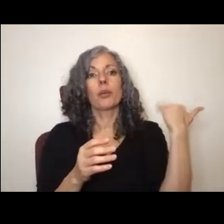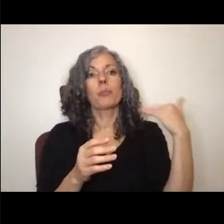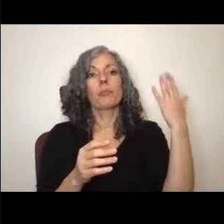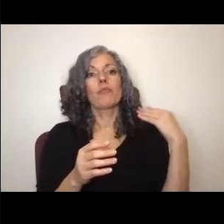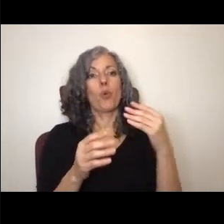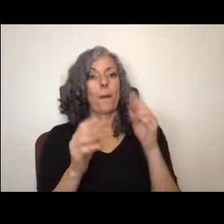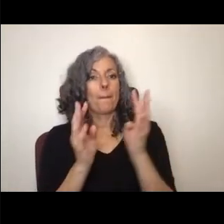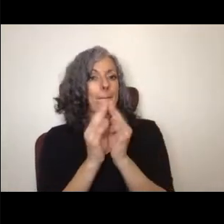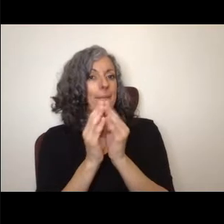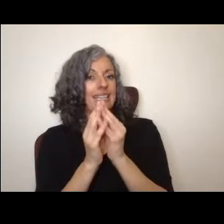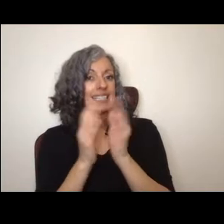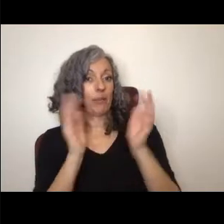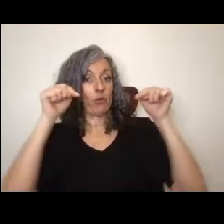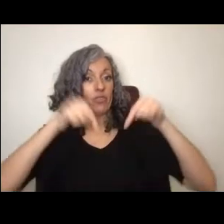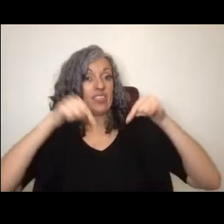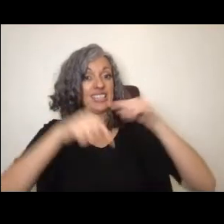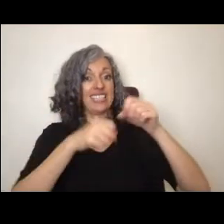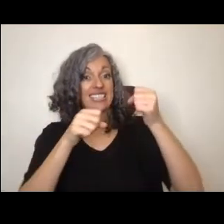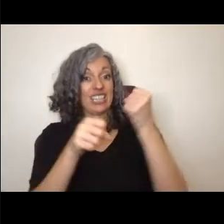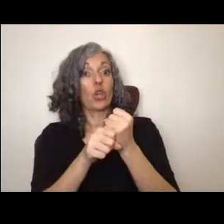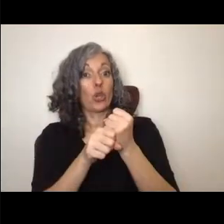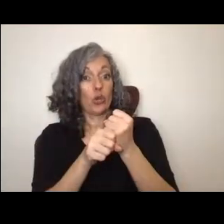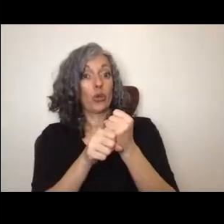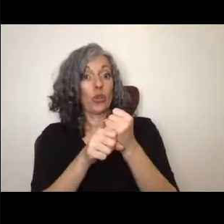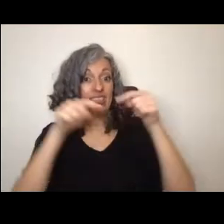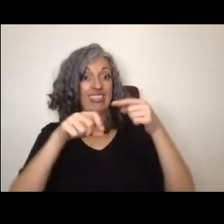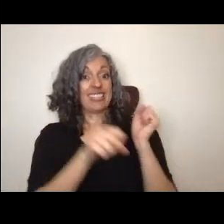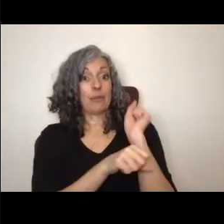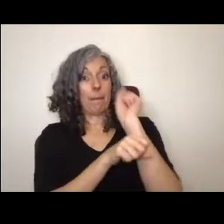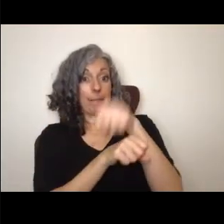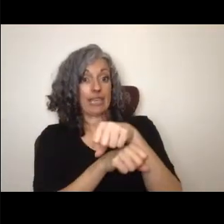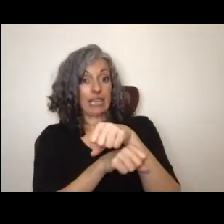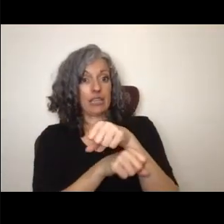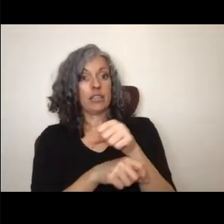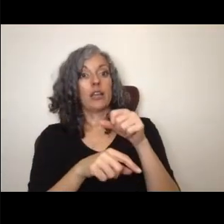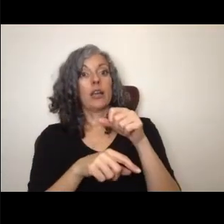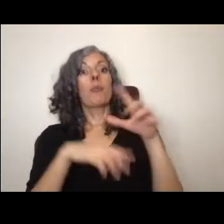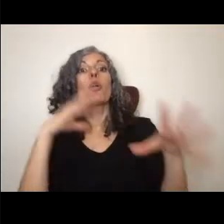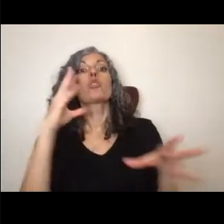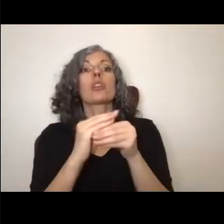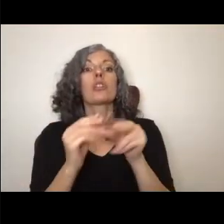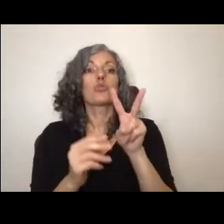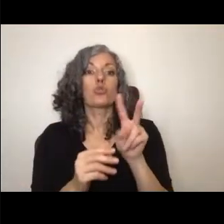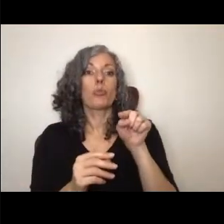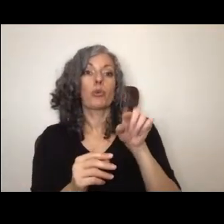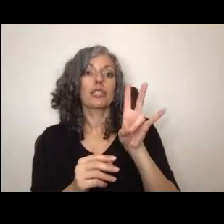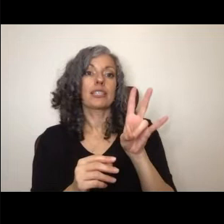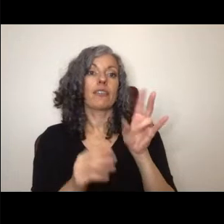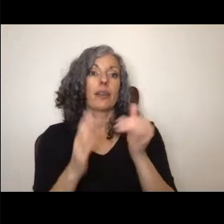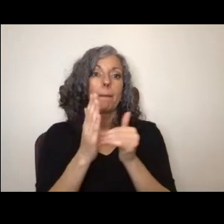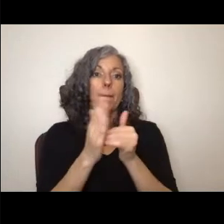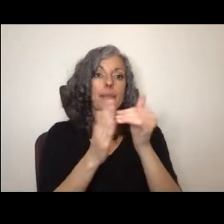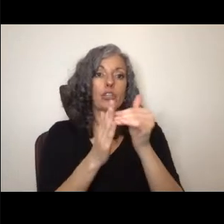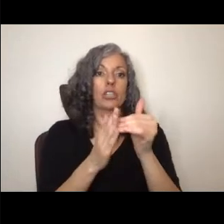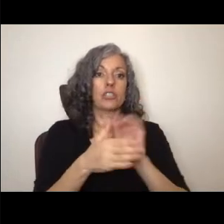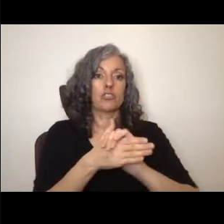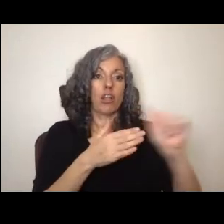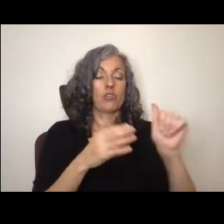this year. But year to date, without that, is $2.7 billion with